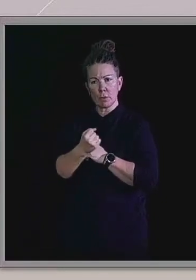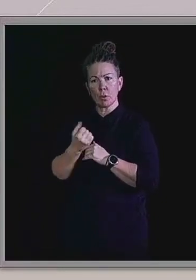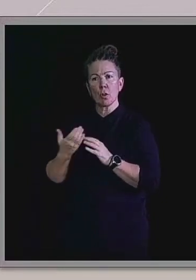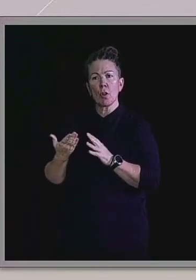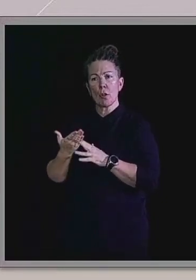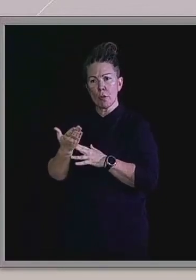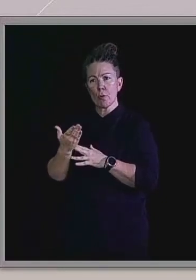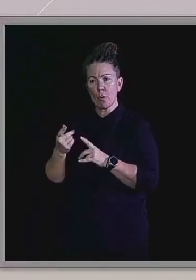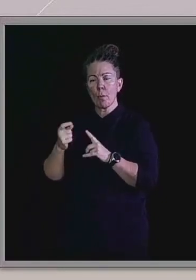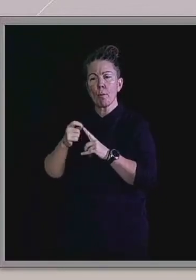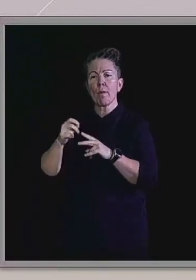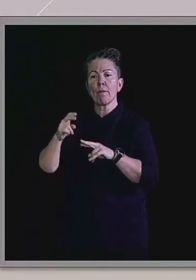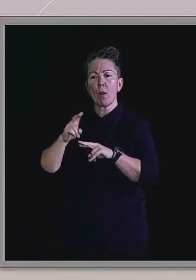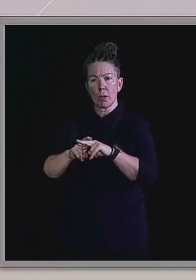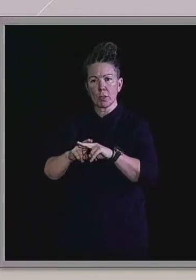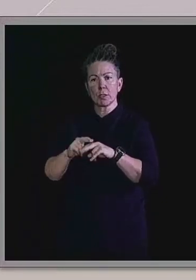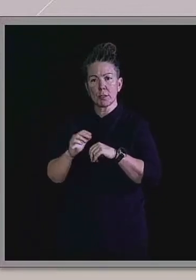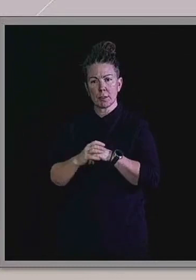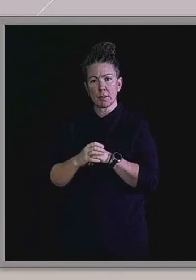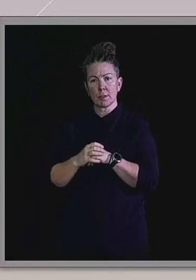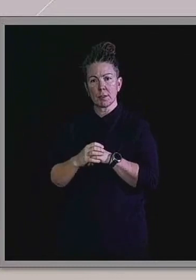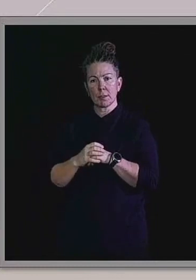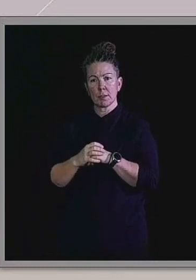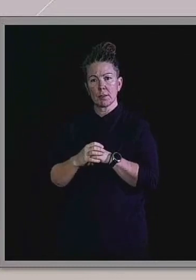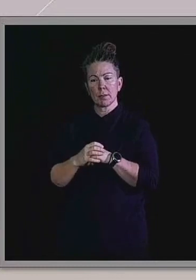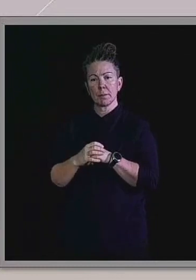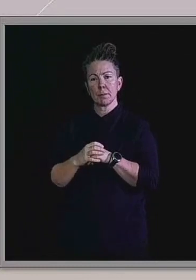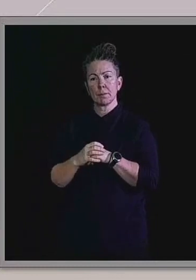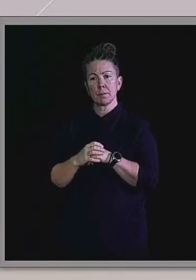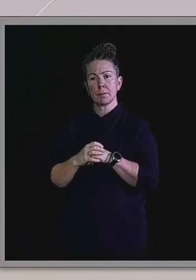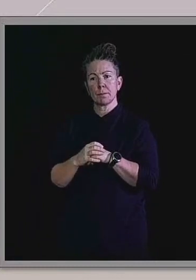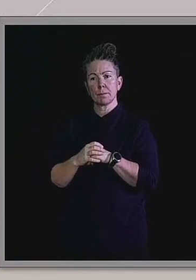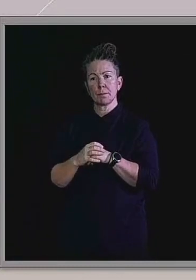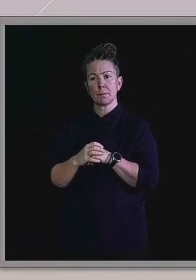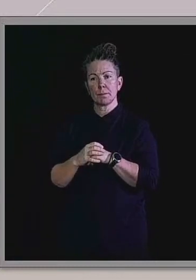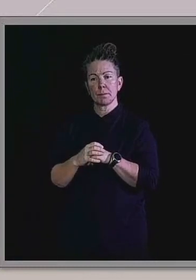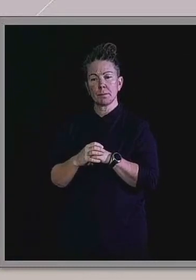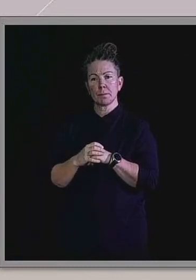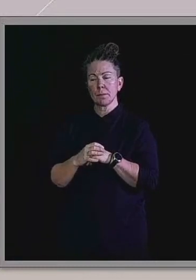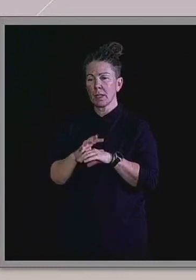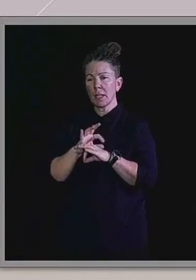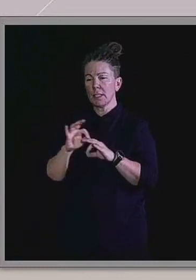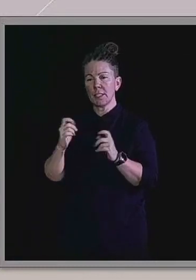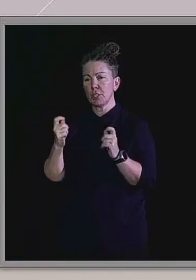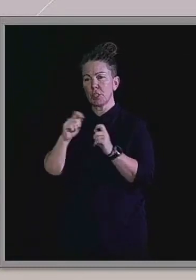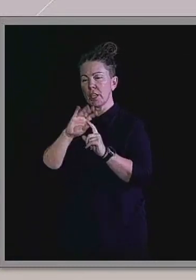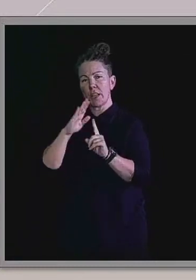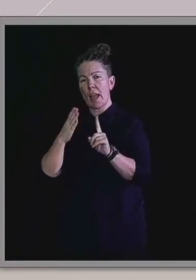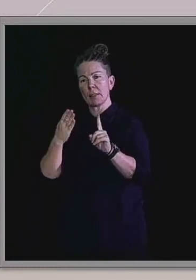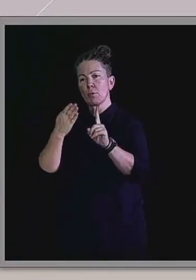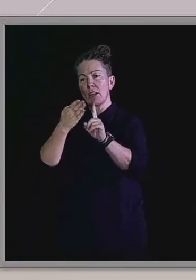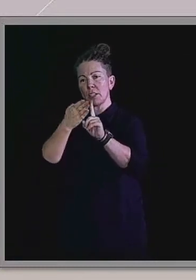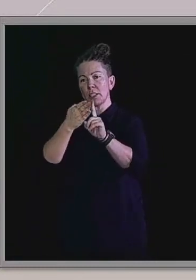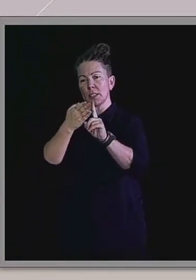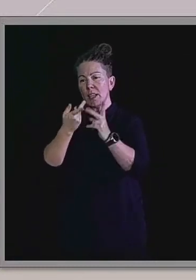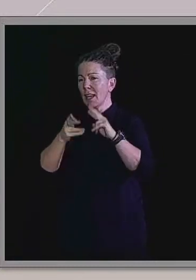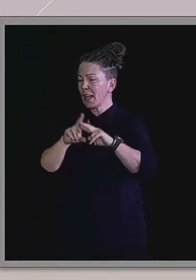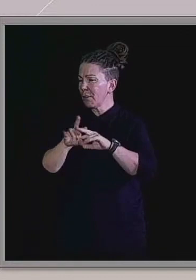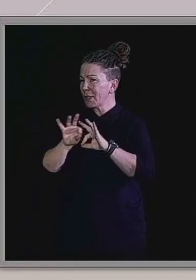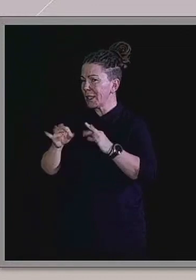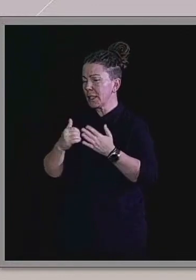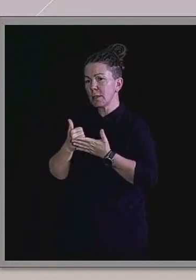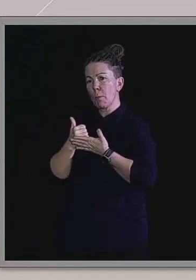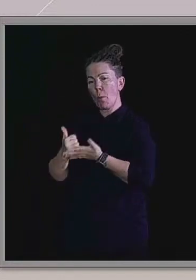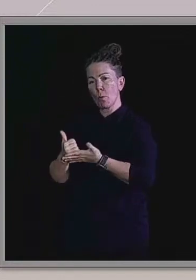then slowly bring our people on the journey with us, and then change some of the aspirations of things that they want to do. And if we didn't do that, then we'd